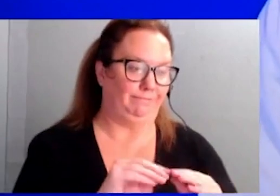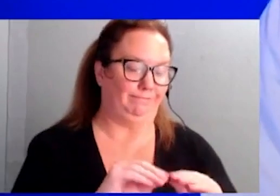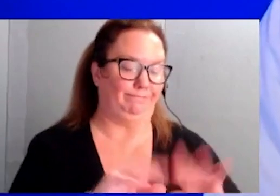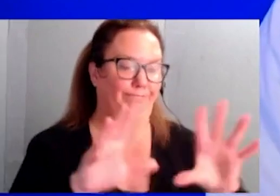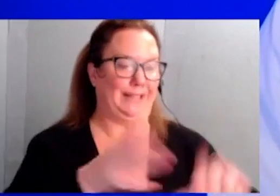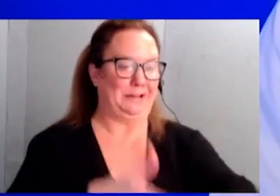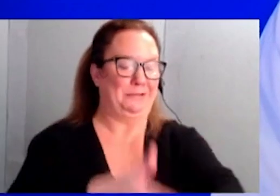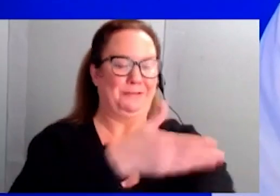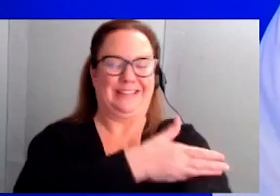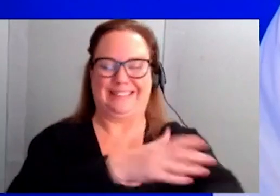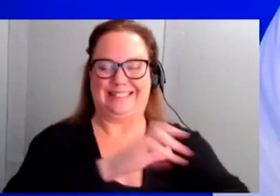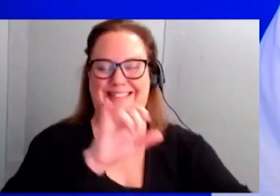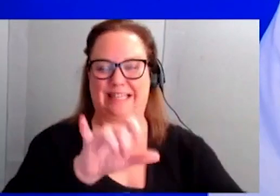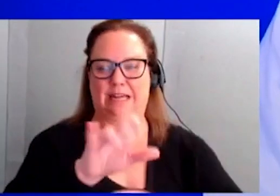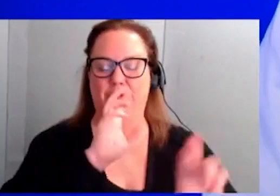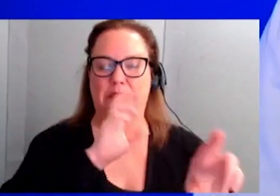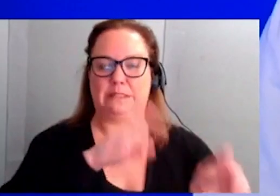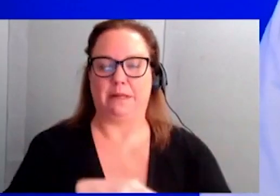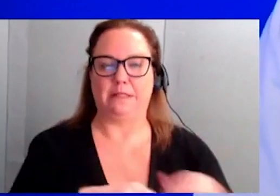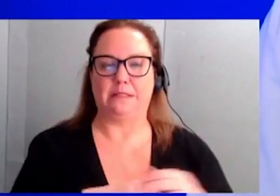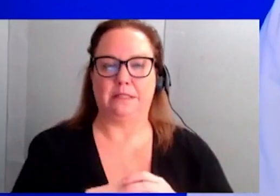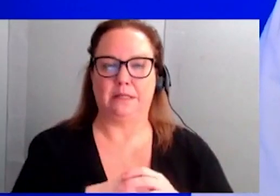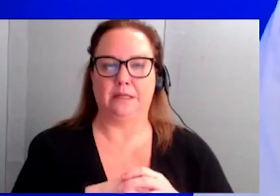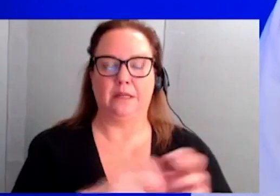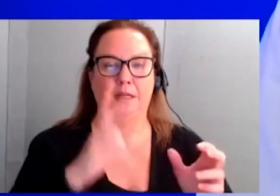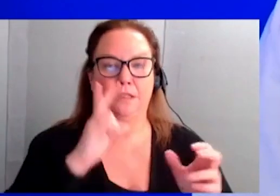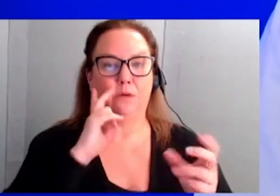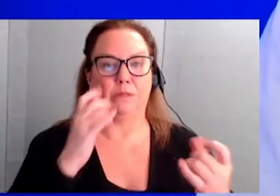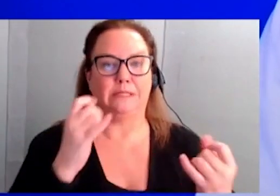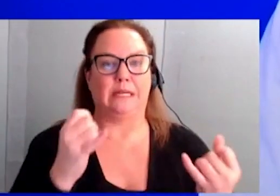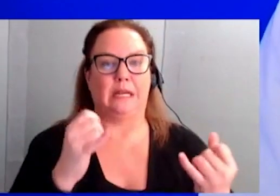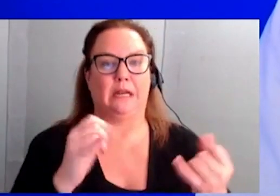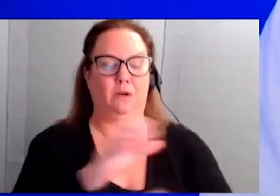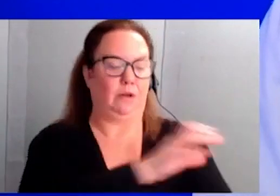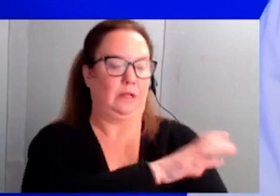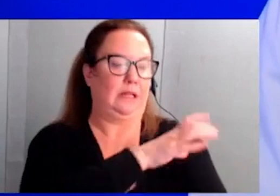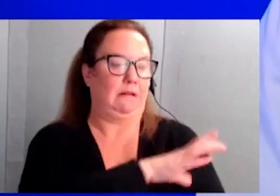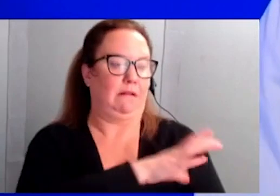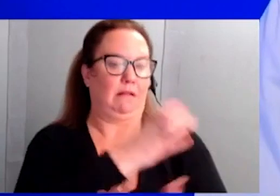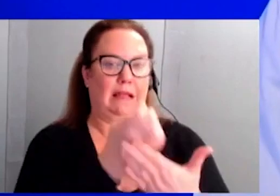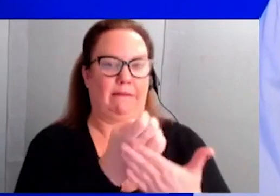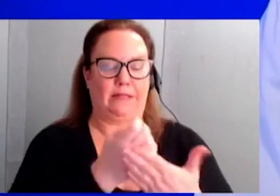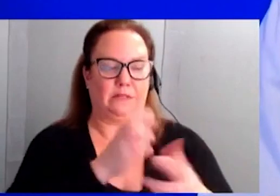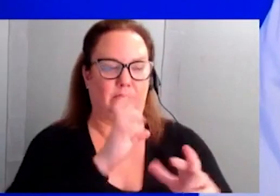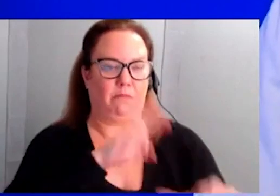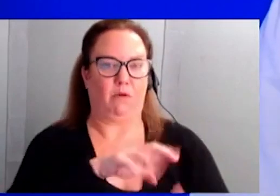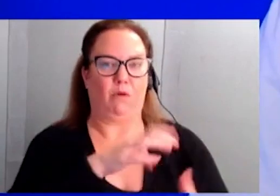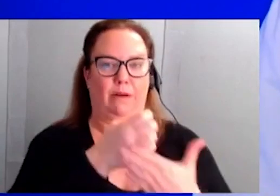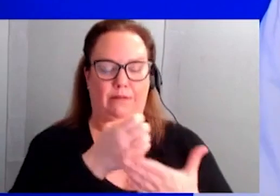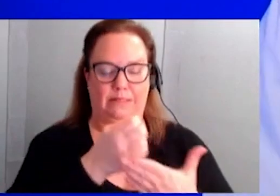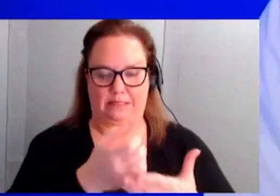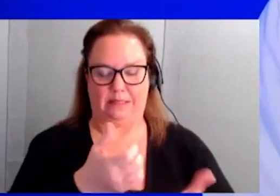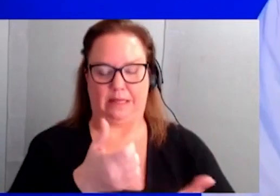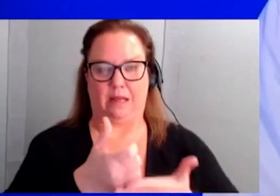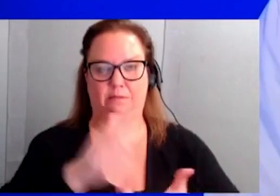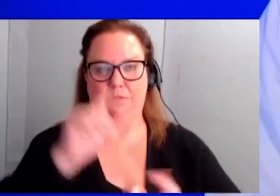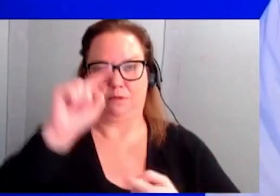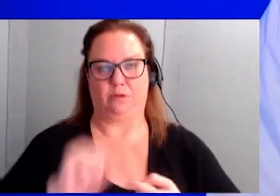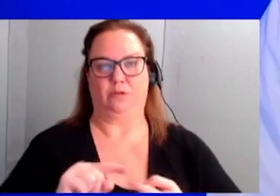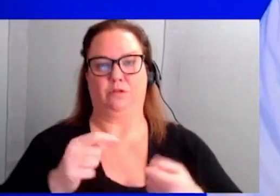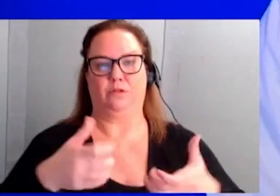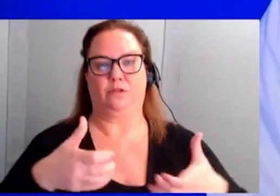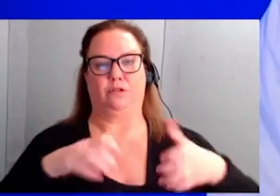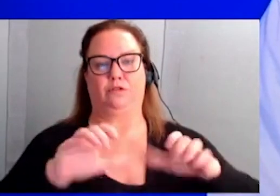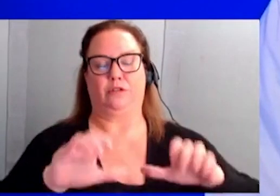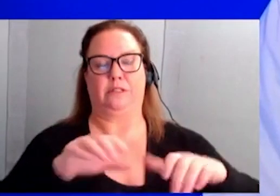increases that response. So I think we are seeing now clinical evidence and reported evidence that it does help reduce your chance of going to